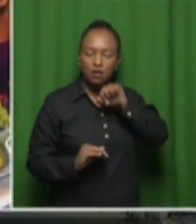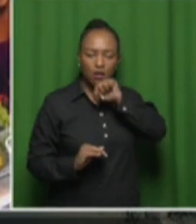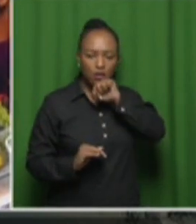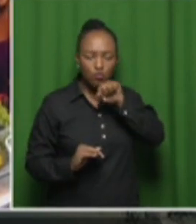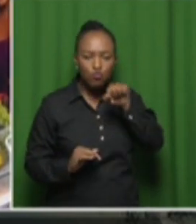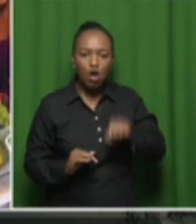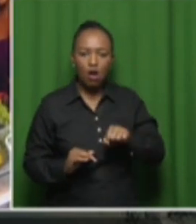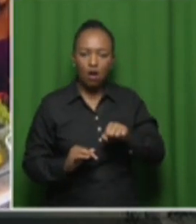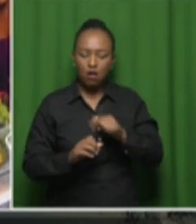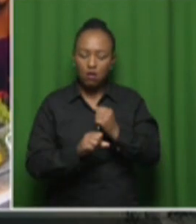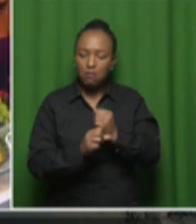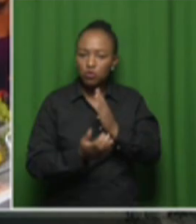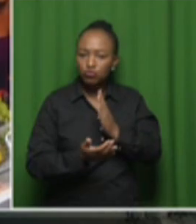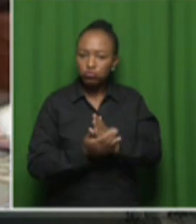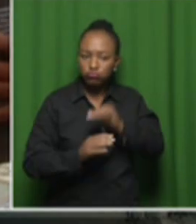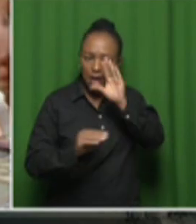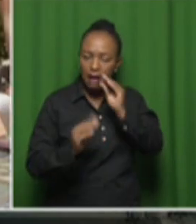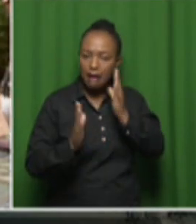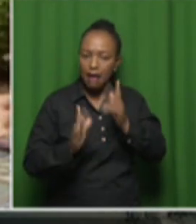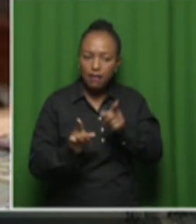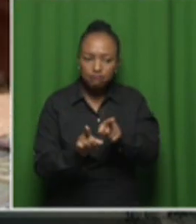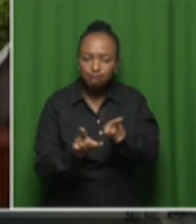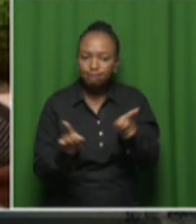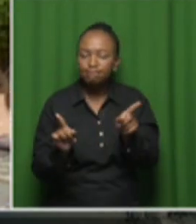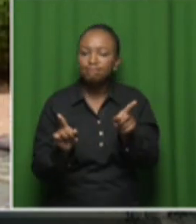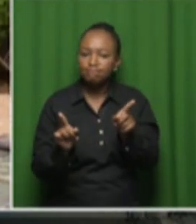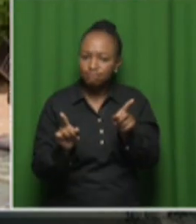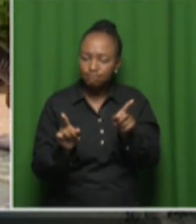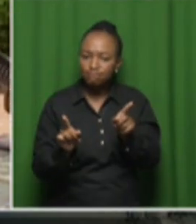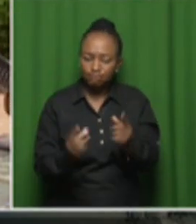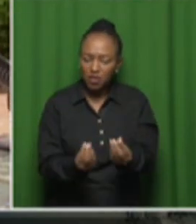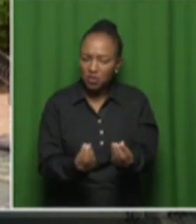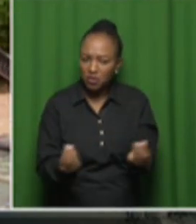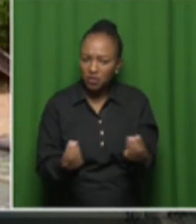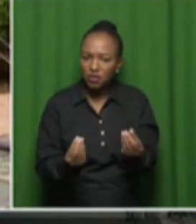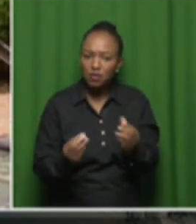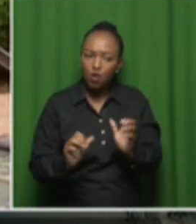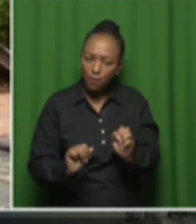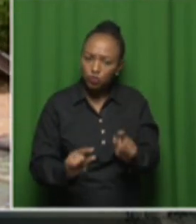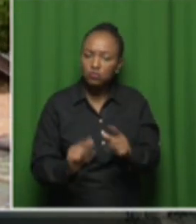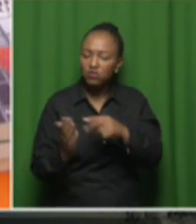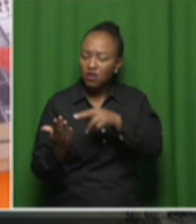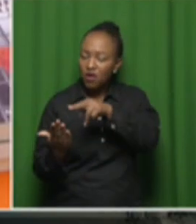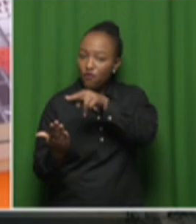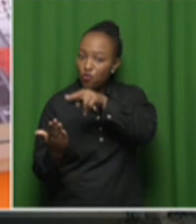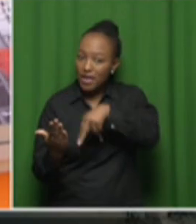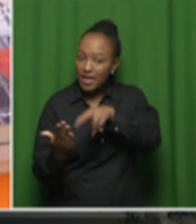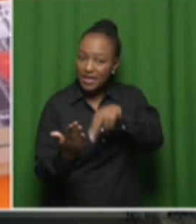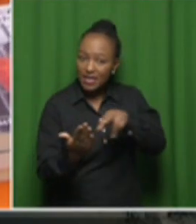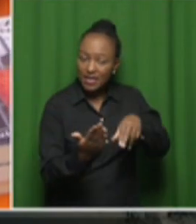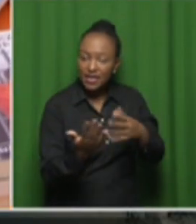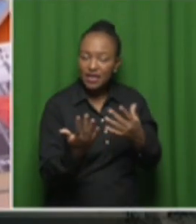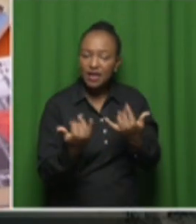that all their learners and scholars have the opportunity of reading? And when you look at the